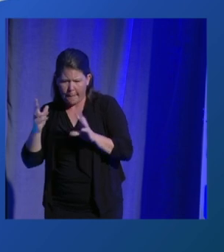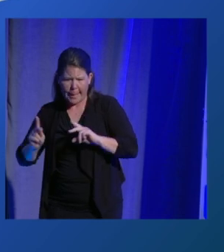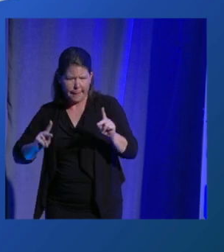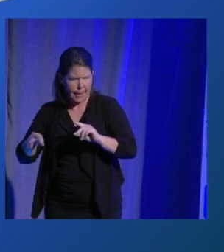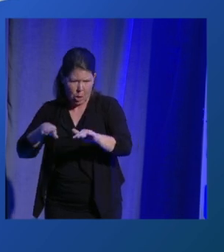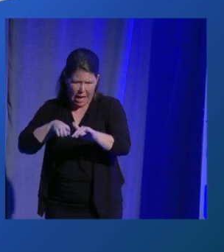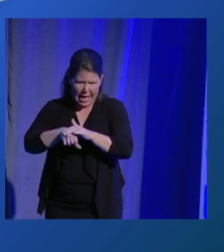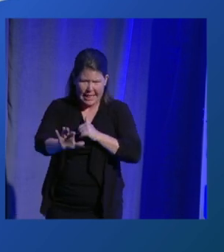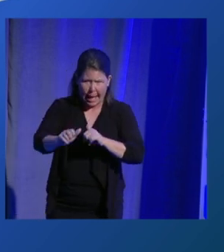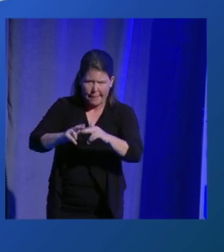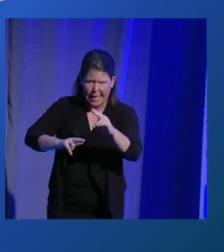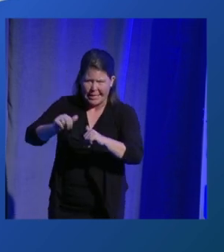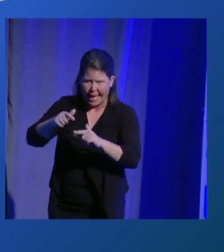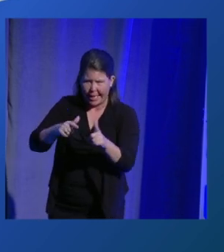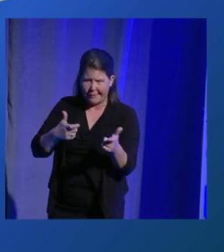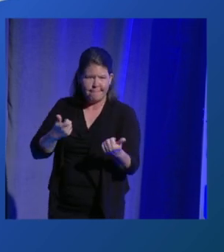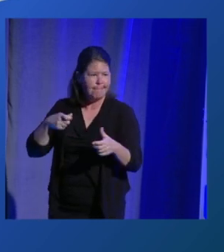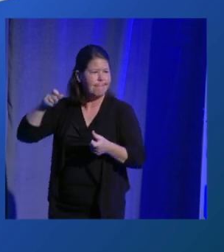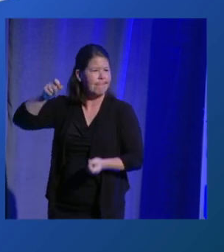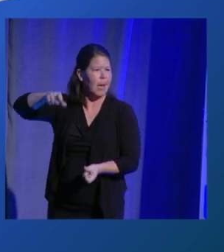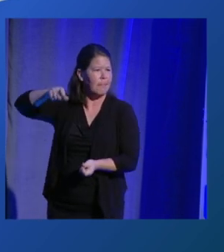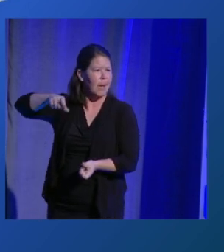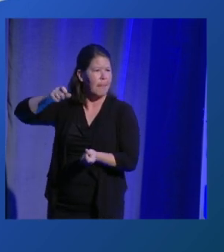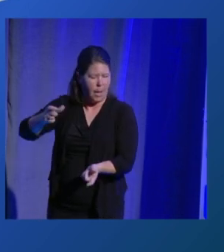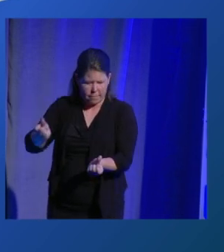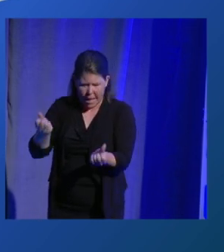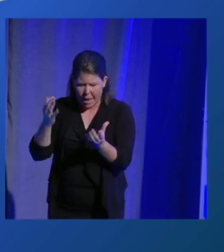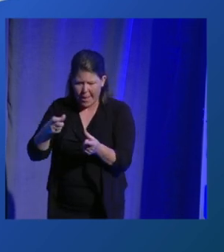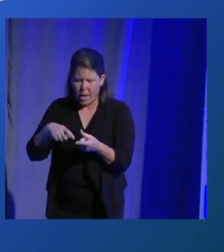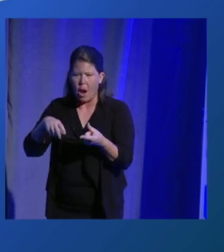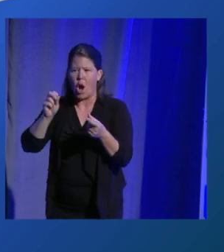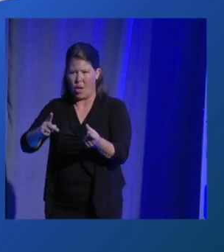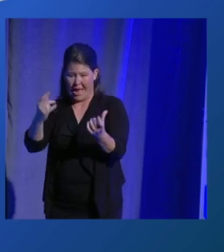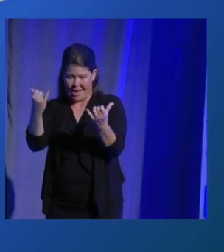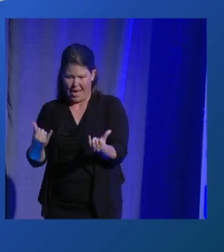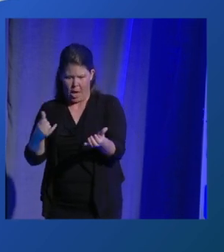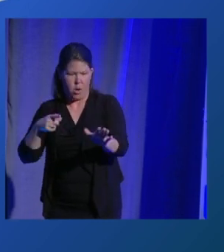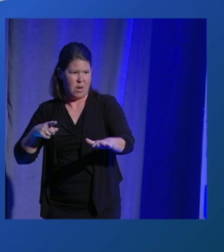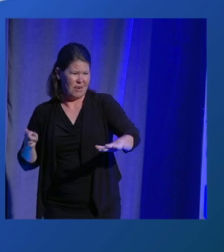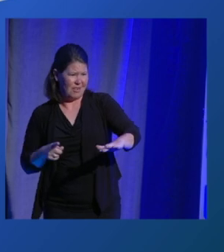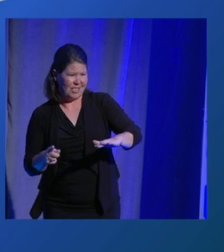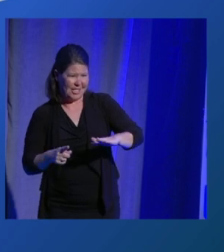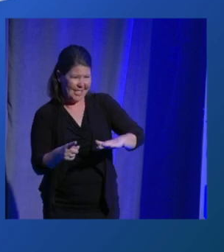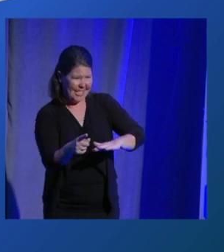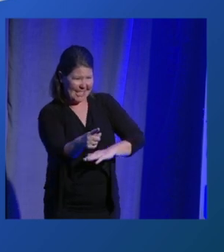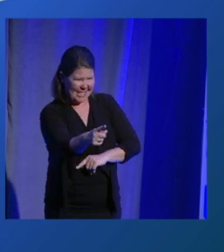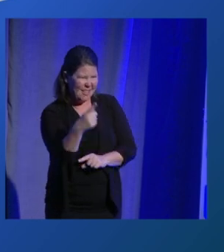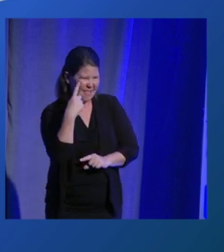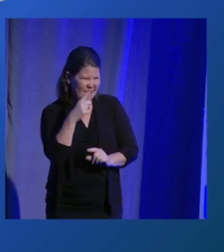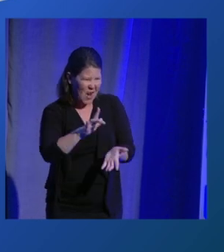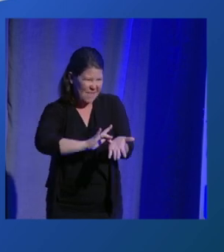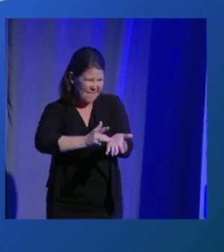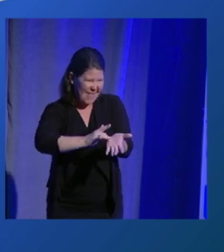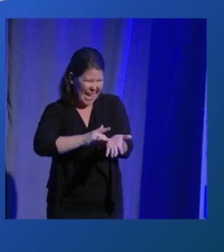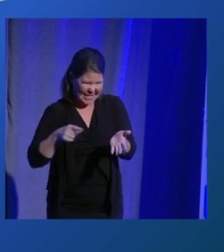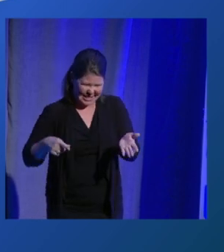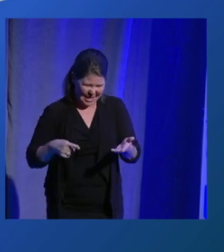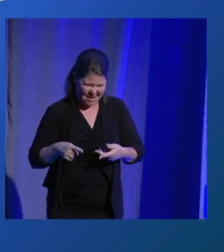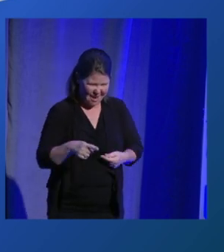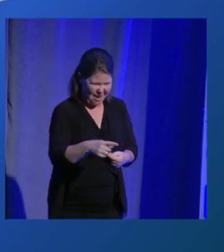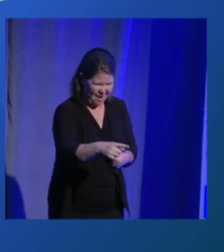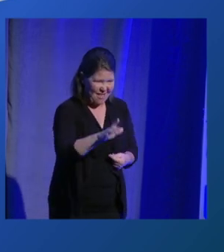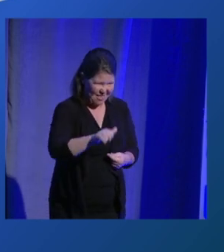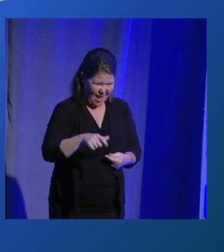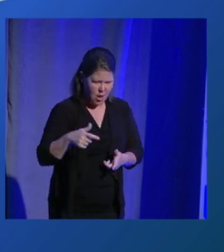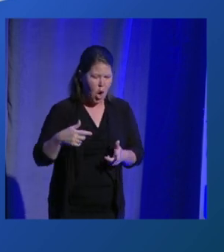building um and then they have to identify what route they're going to take to get the medicines in and then they have to